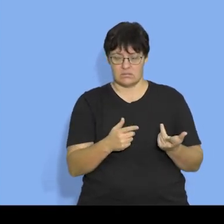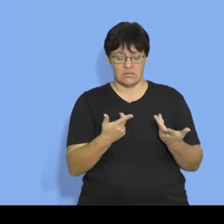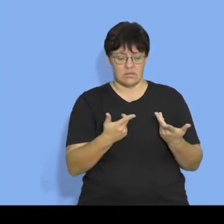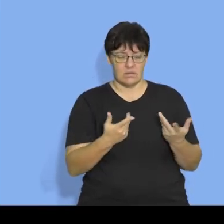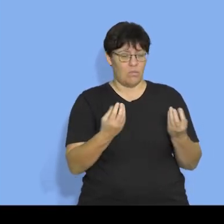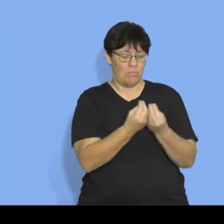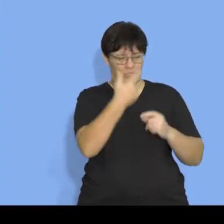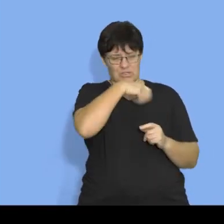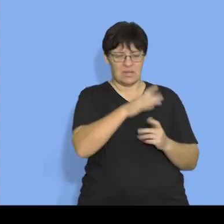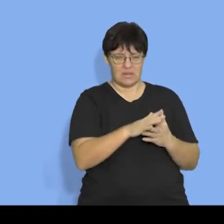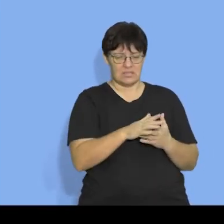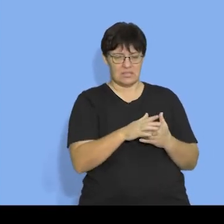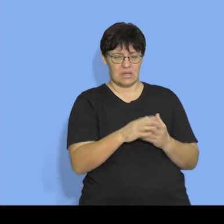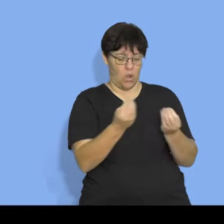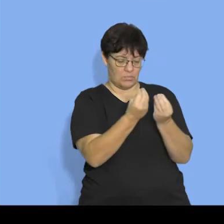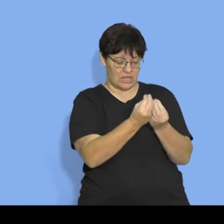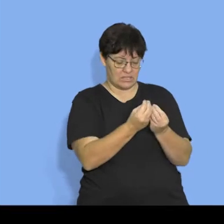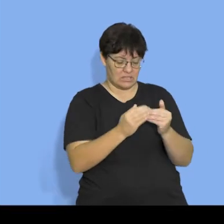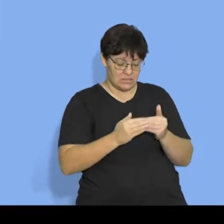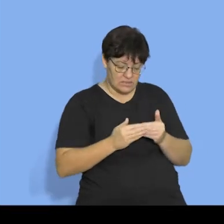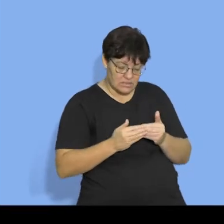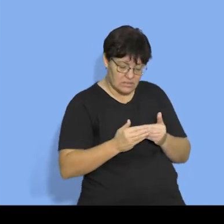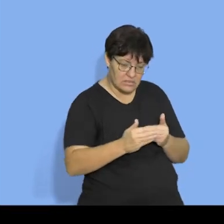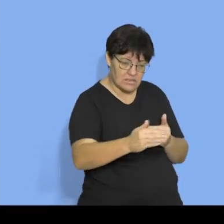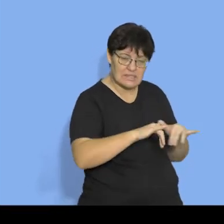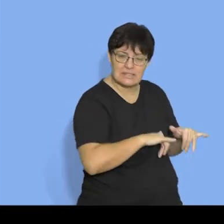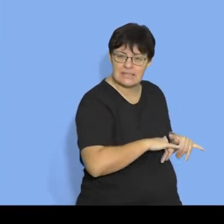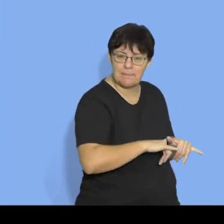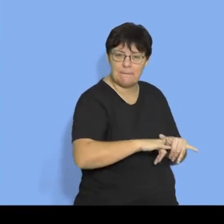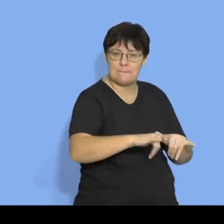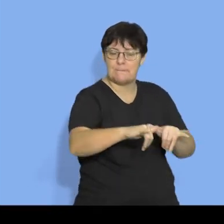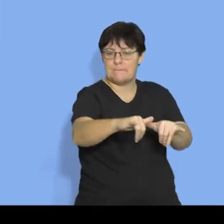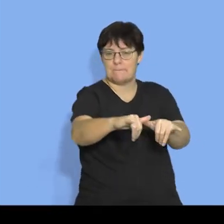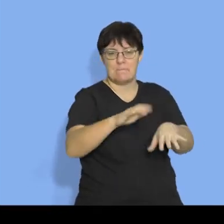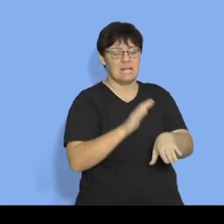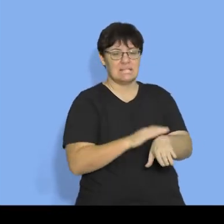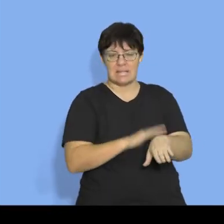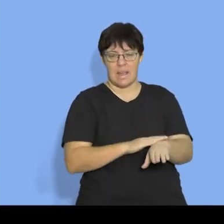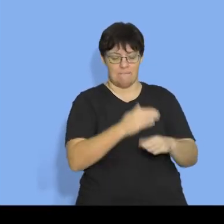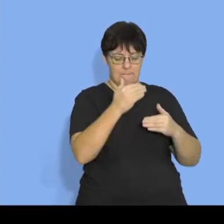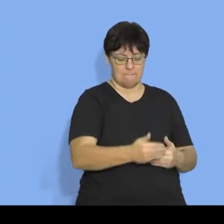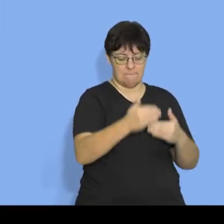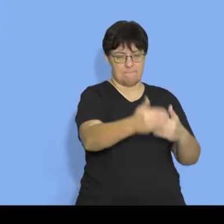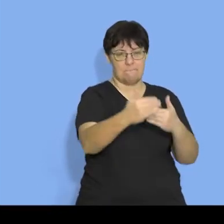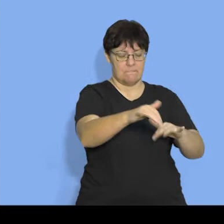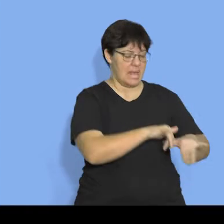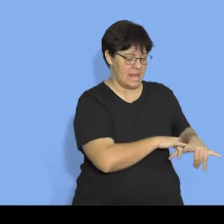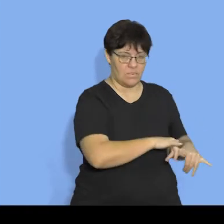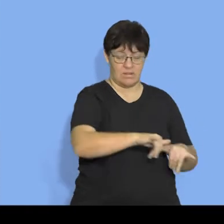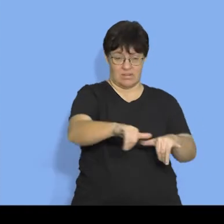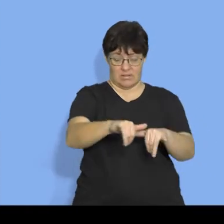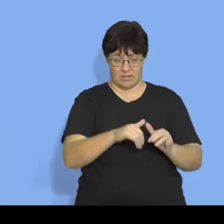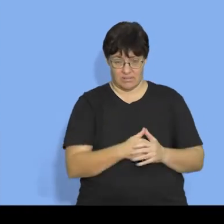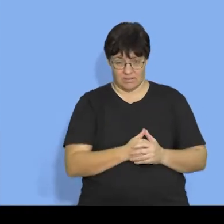a person, covers equal distances in equal time intervals. So if